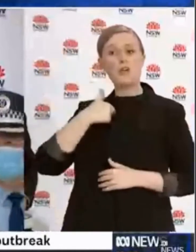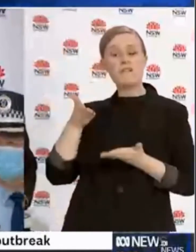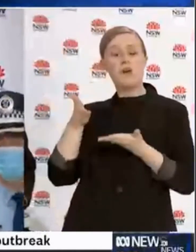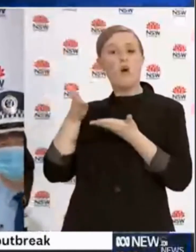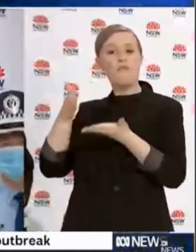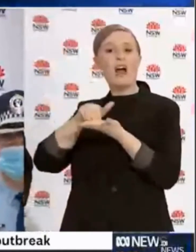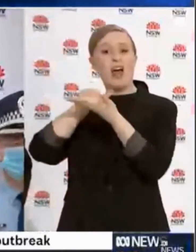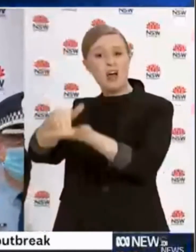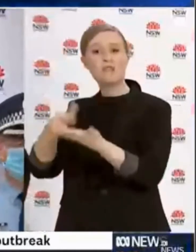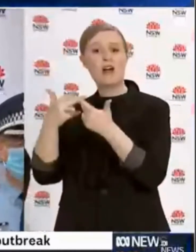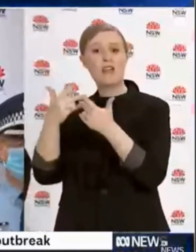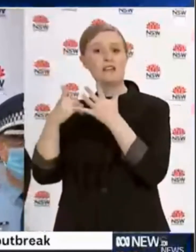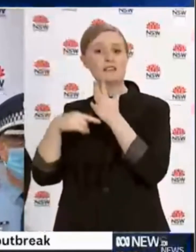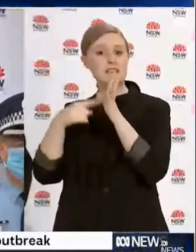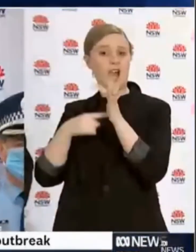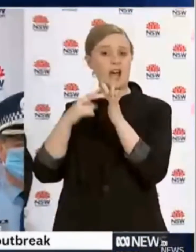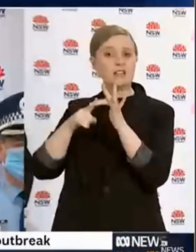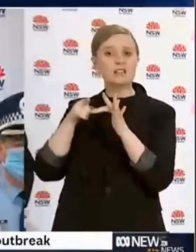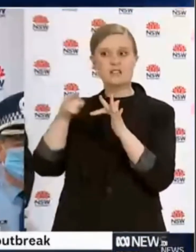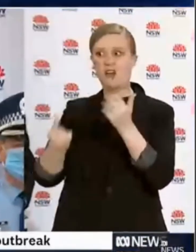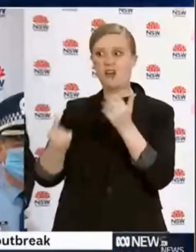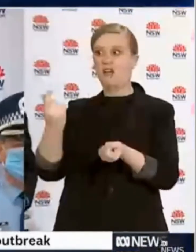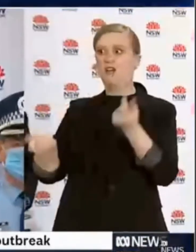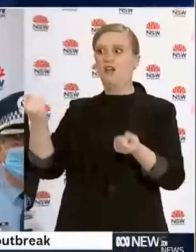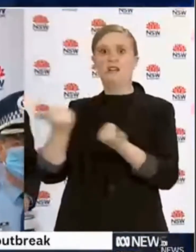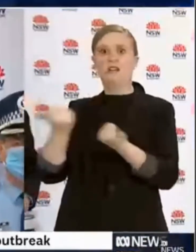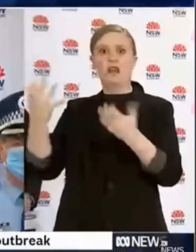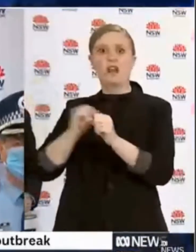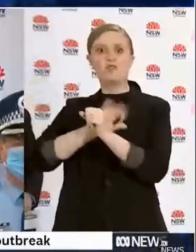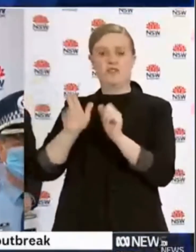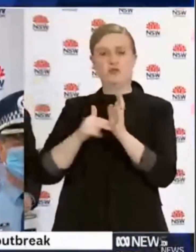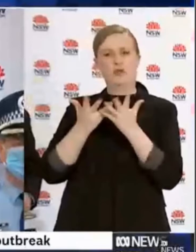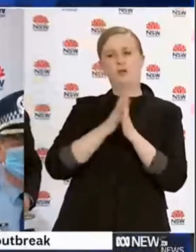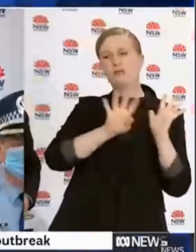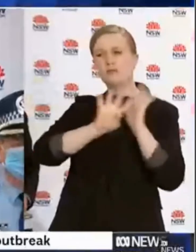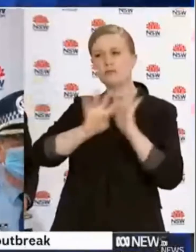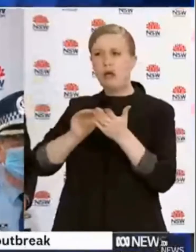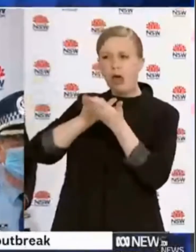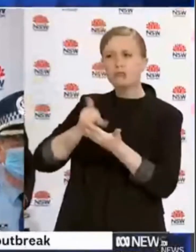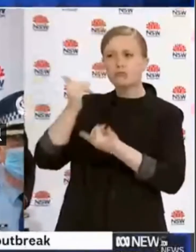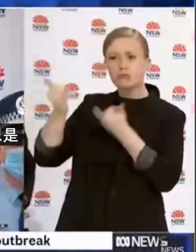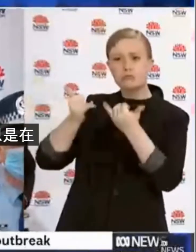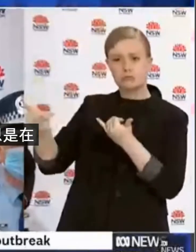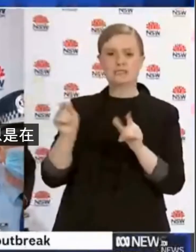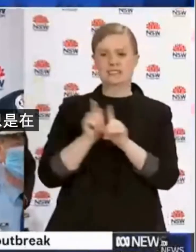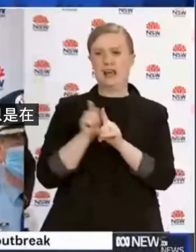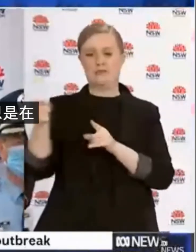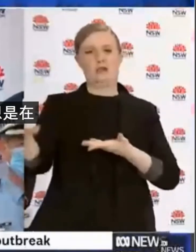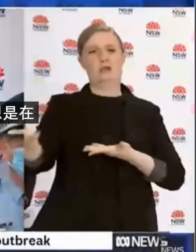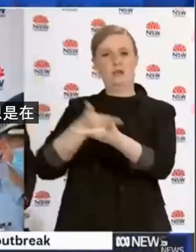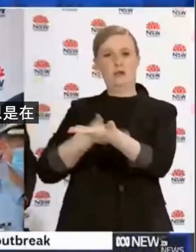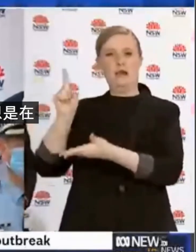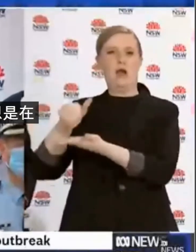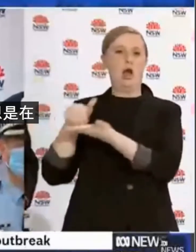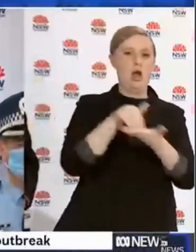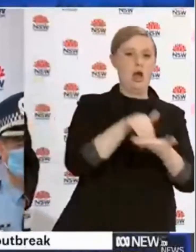The other states have offered us assistance. Also, the federal government has offered assistance through the ADF. Last time, I think it was in March or